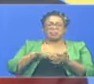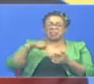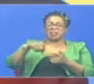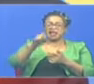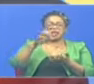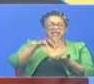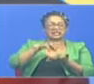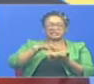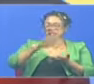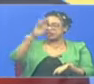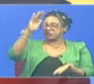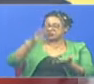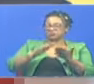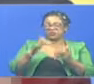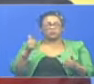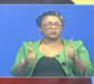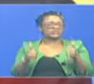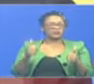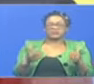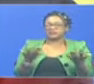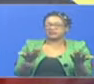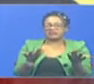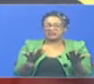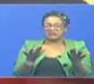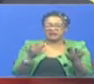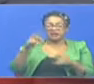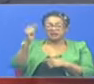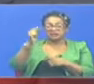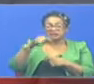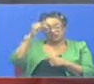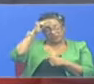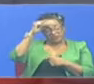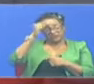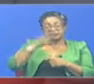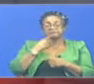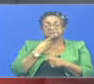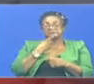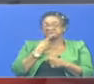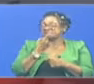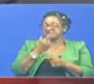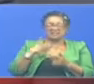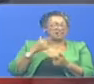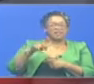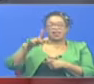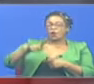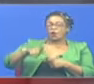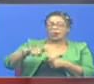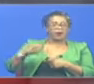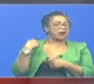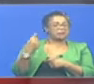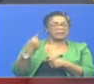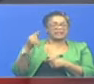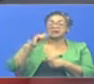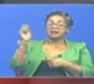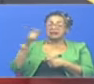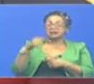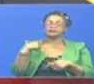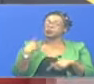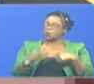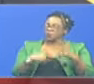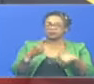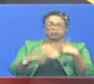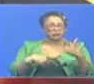So which is which, Waziri? Tanzanian government says that their cases are very low. Kenyan government continues to test. They get actually, in a